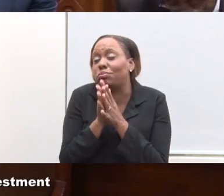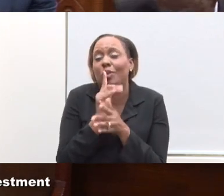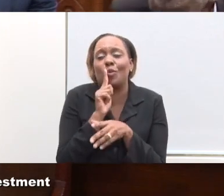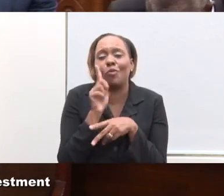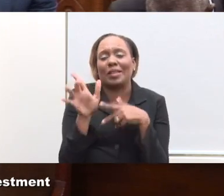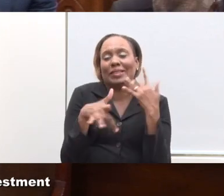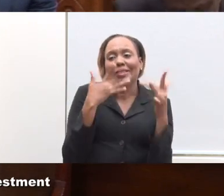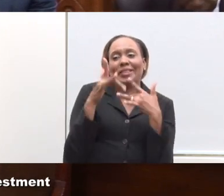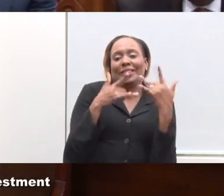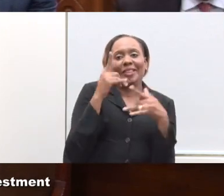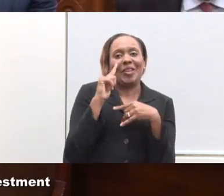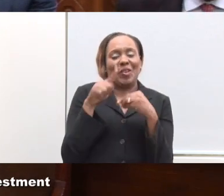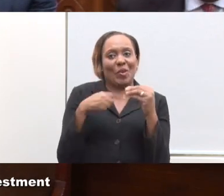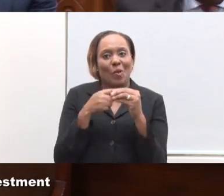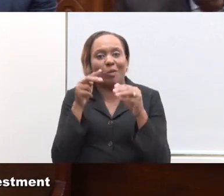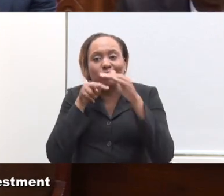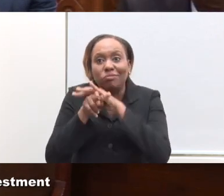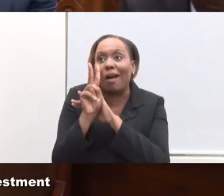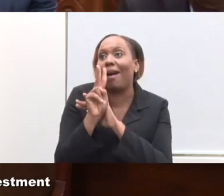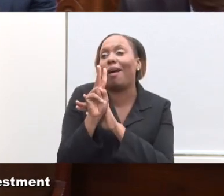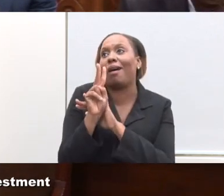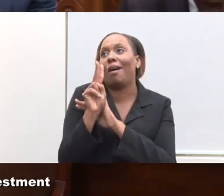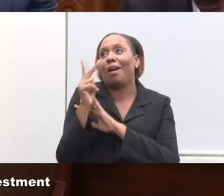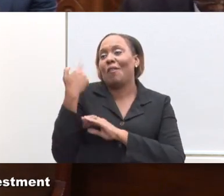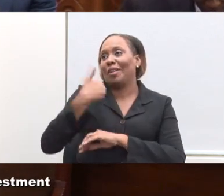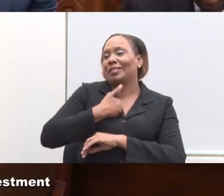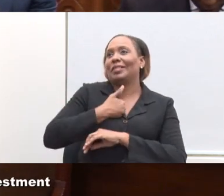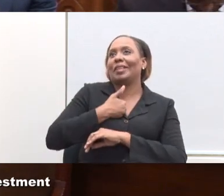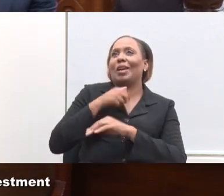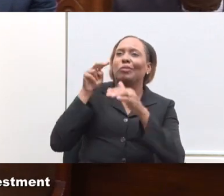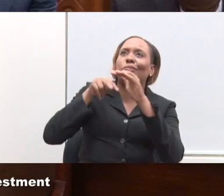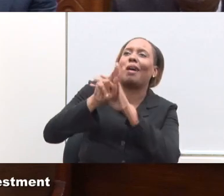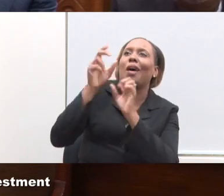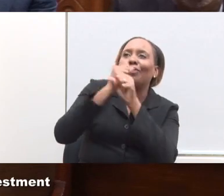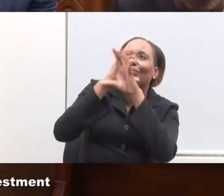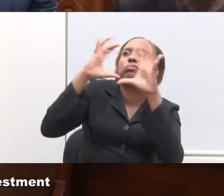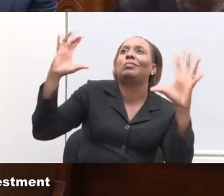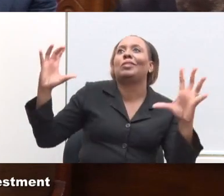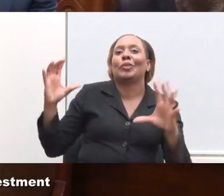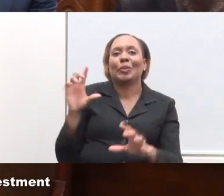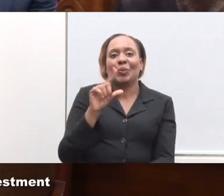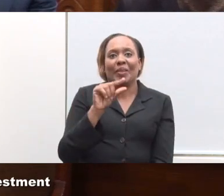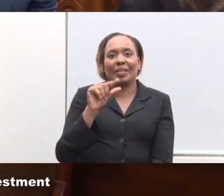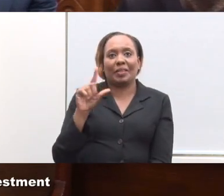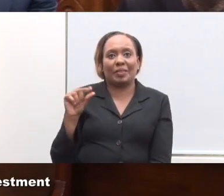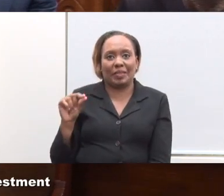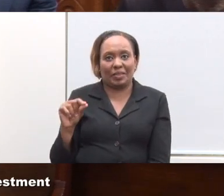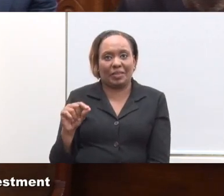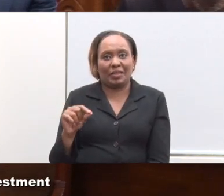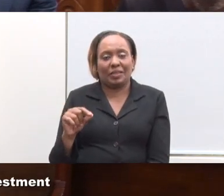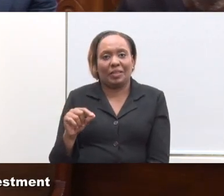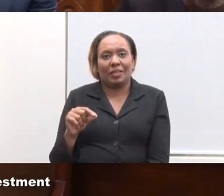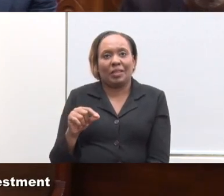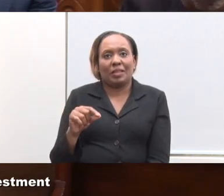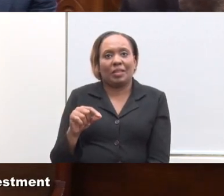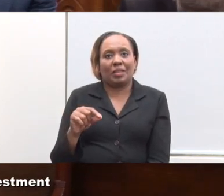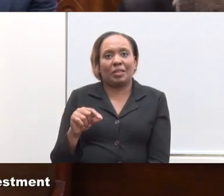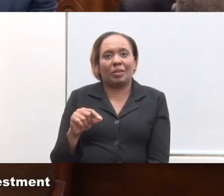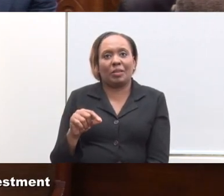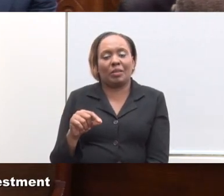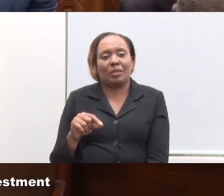our finest vision of ourselves and set the task ahead of the third generation of